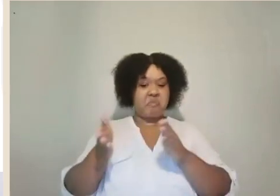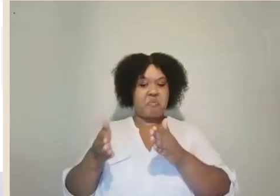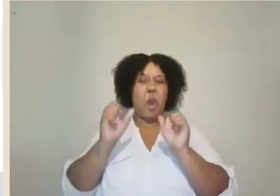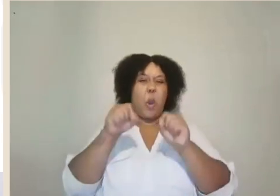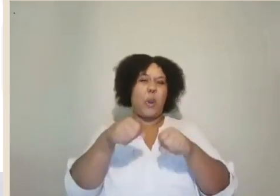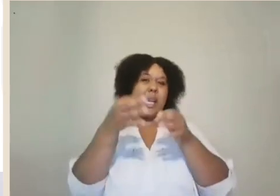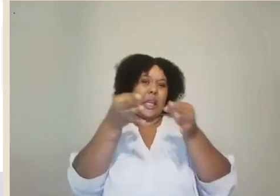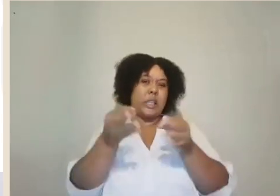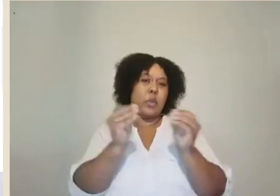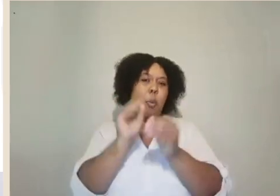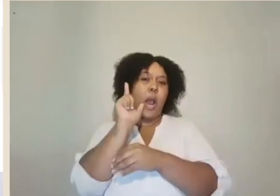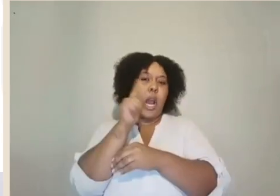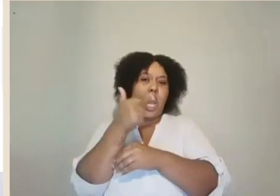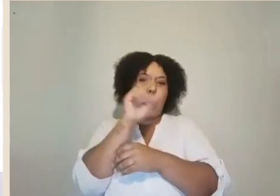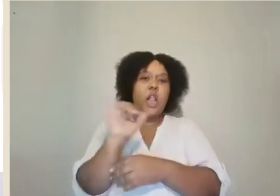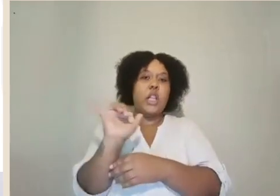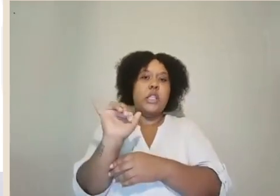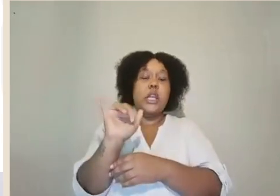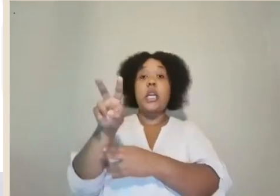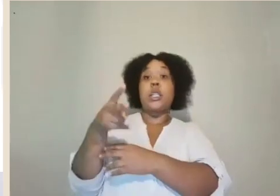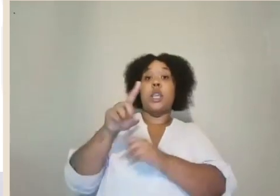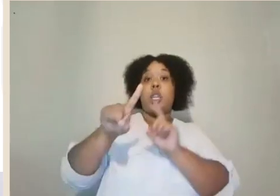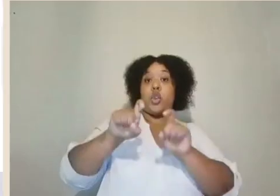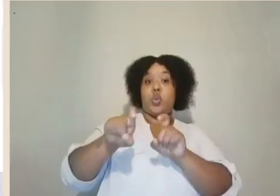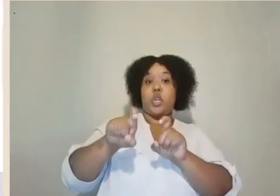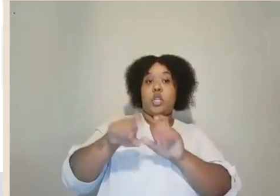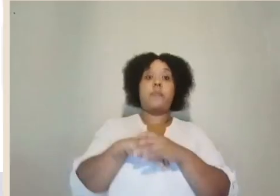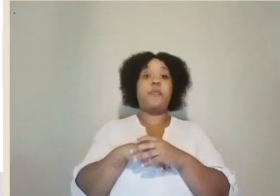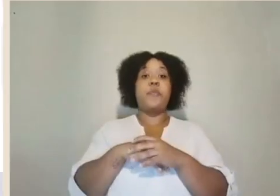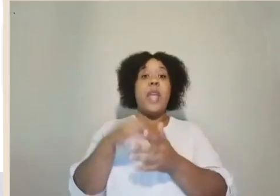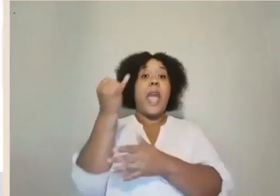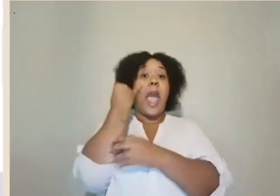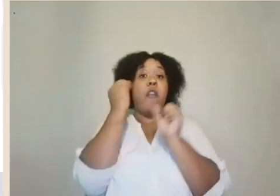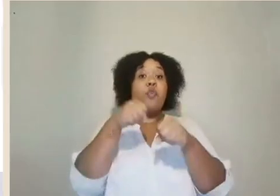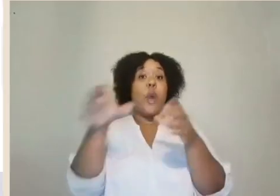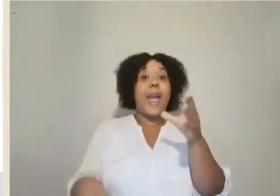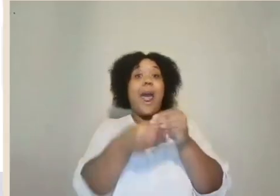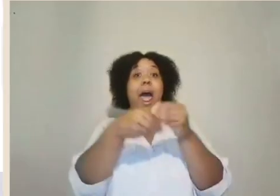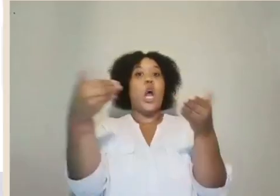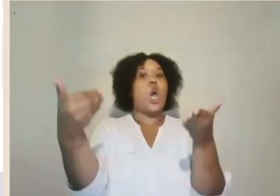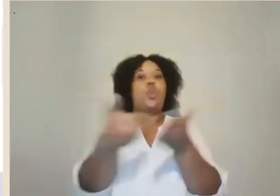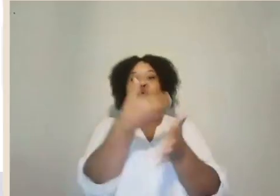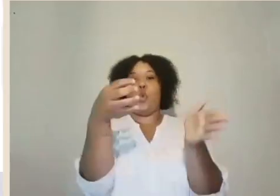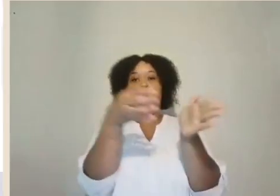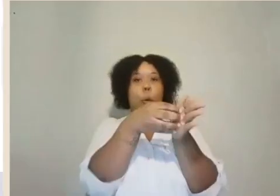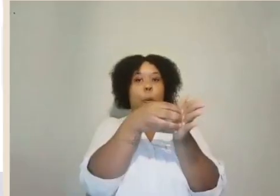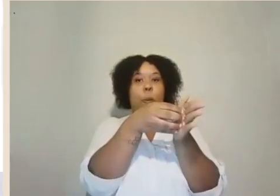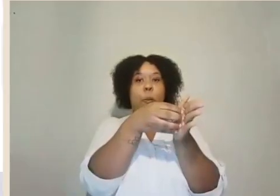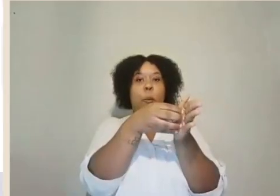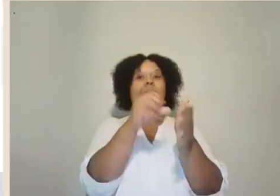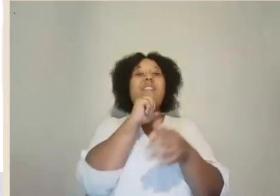like. My second question for you all is if you can add a new module, something that does not exist in the Community